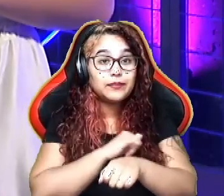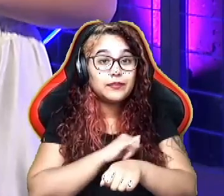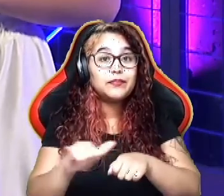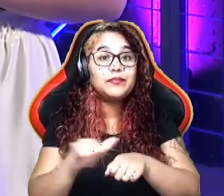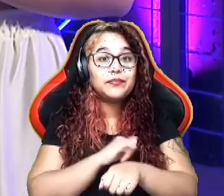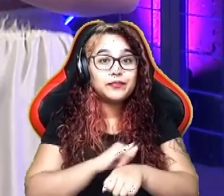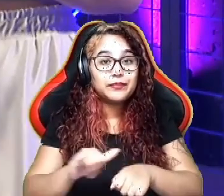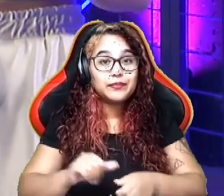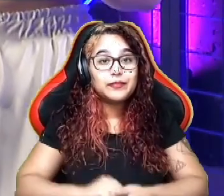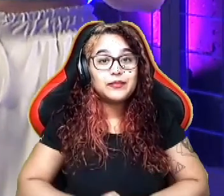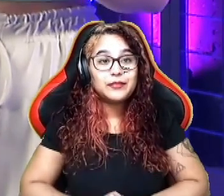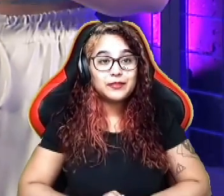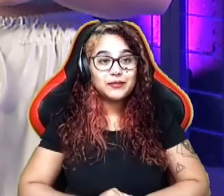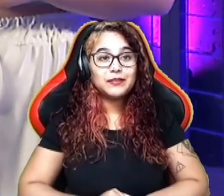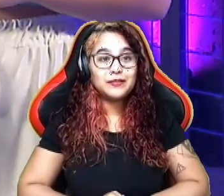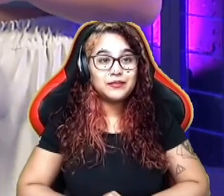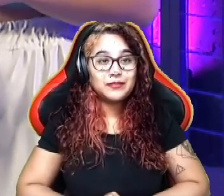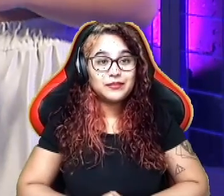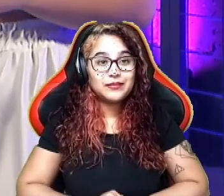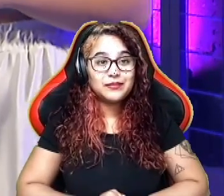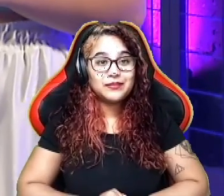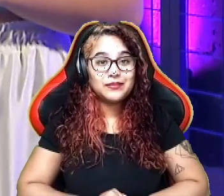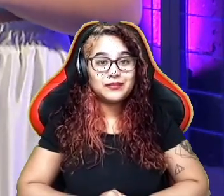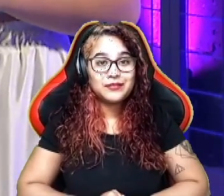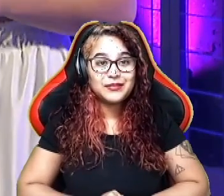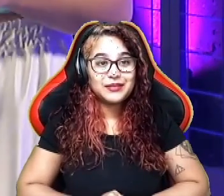mechanics, gameplay.